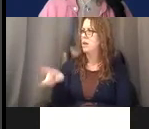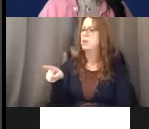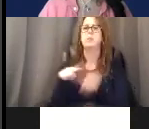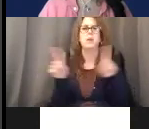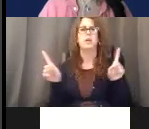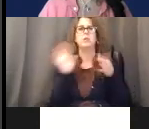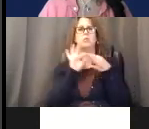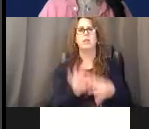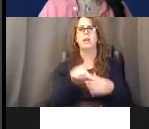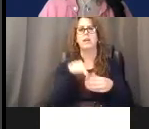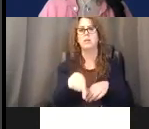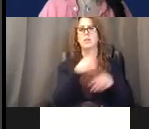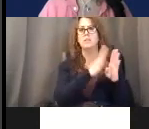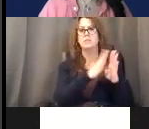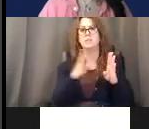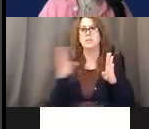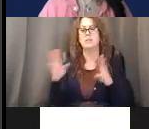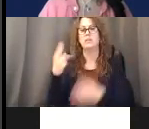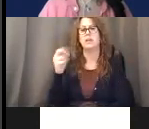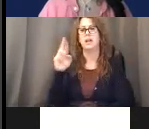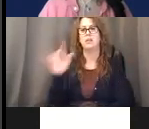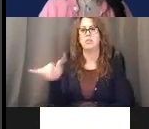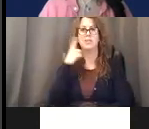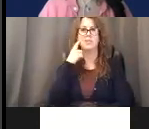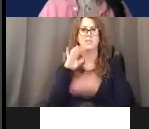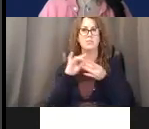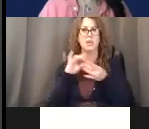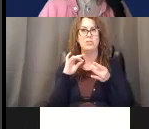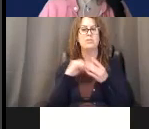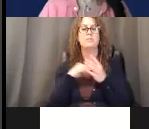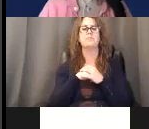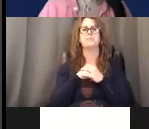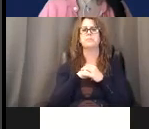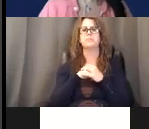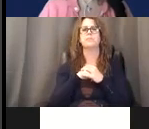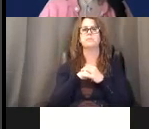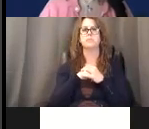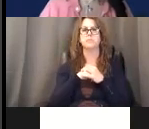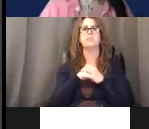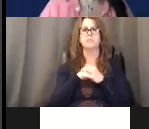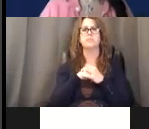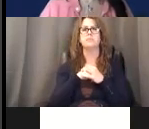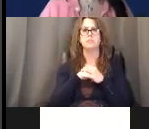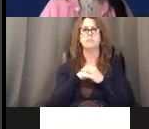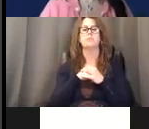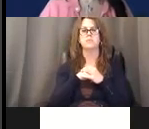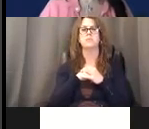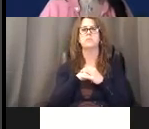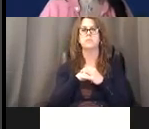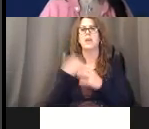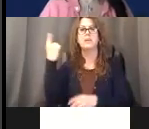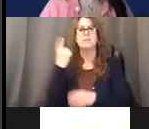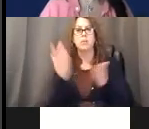this series, which Hillary and the folks just talked about. And part of what someone said was, how can we use this opportunity to do